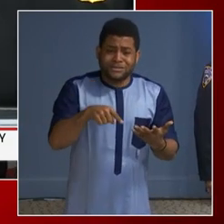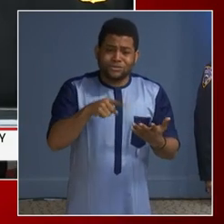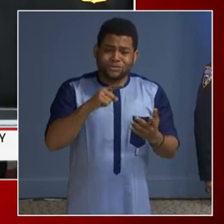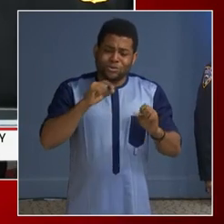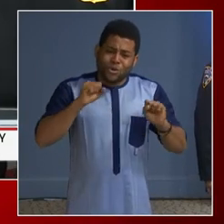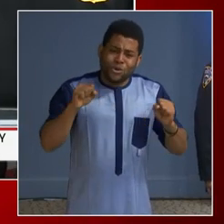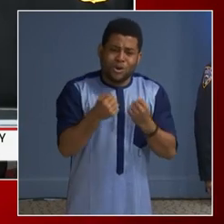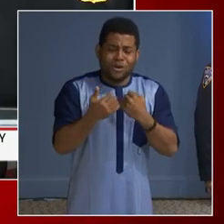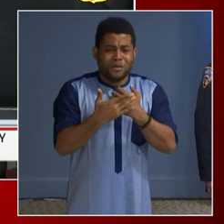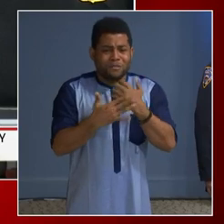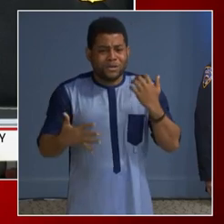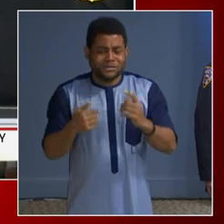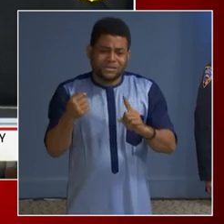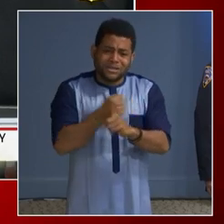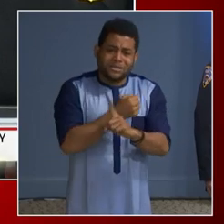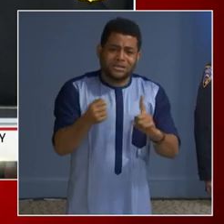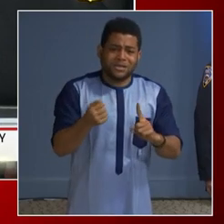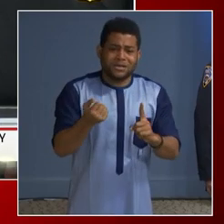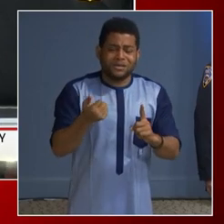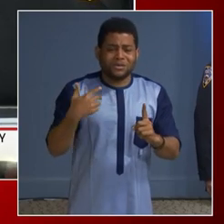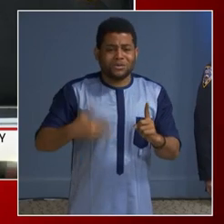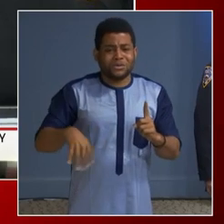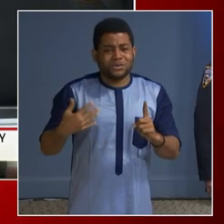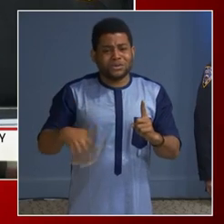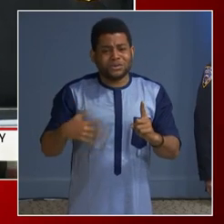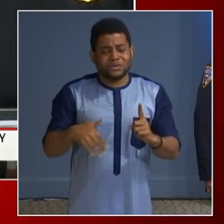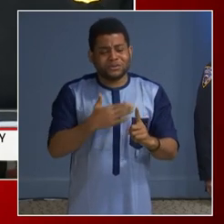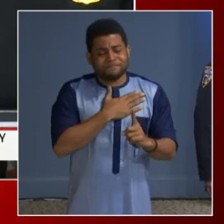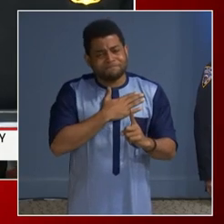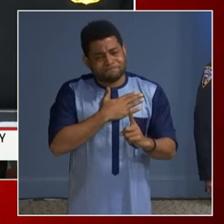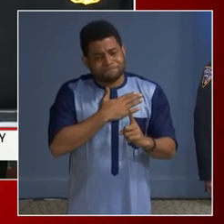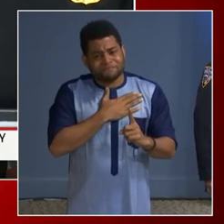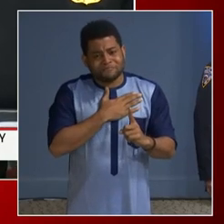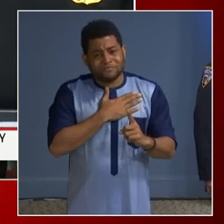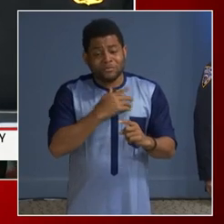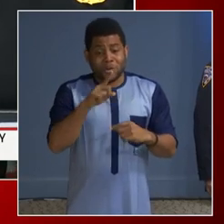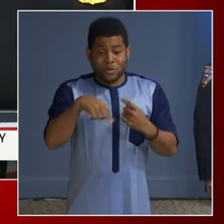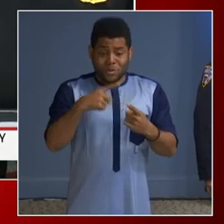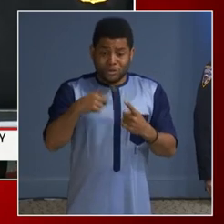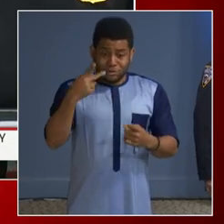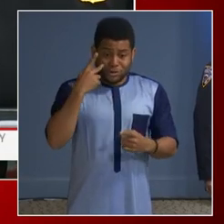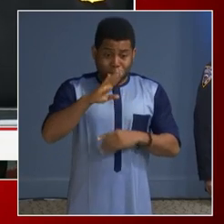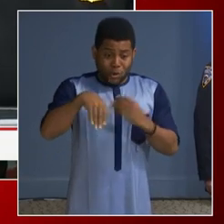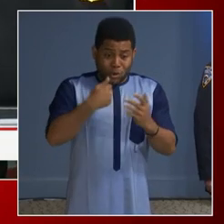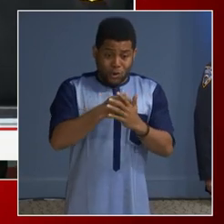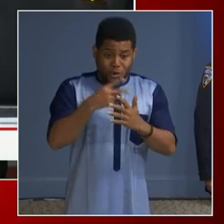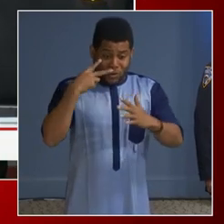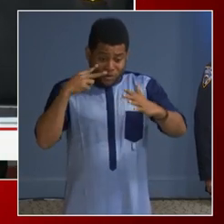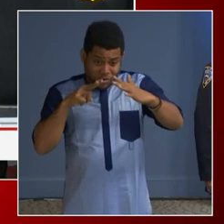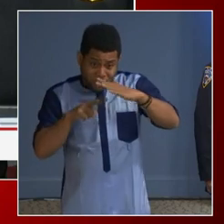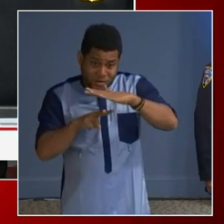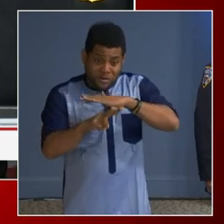attack. When you look at the premeditative action of this